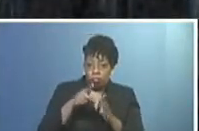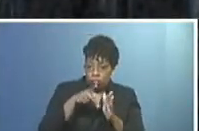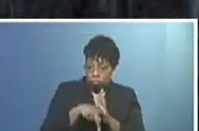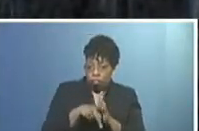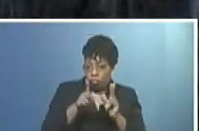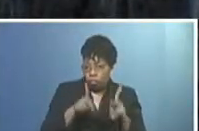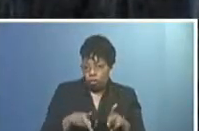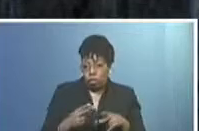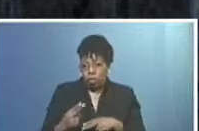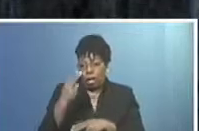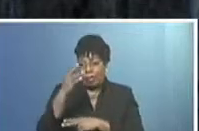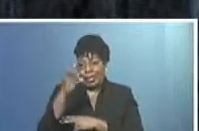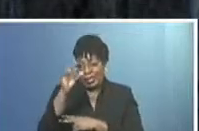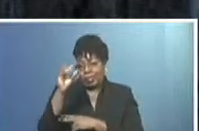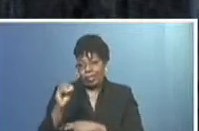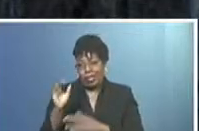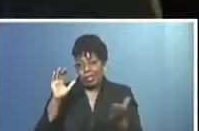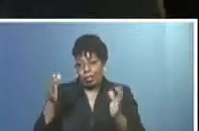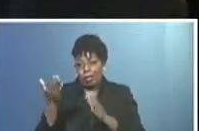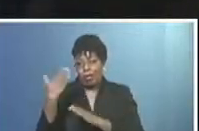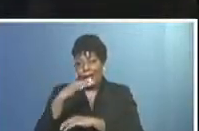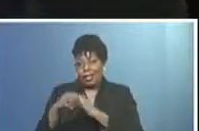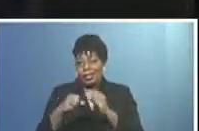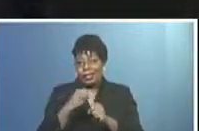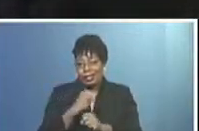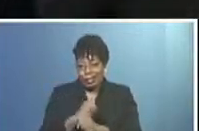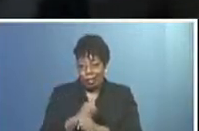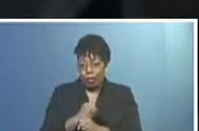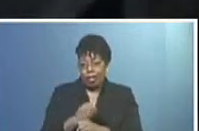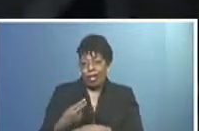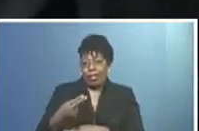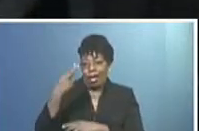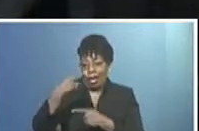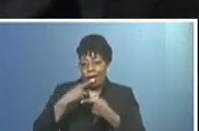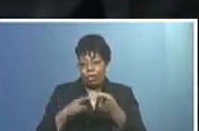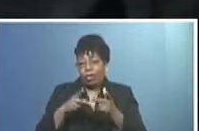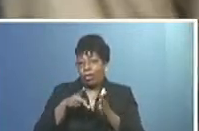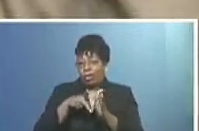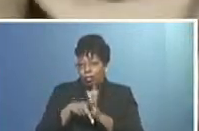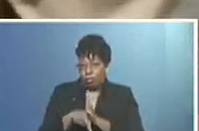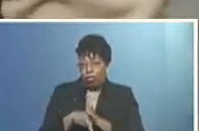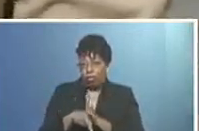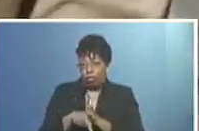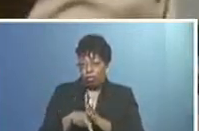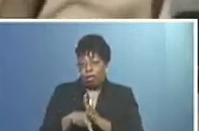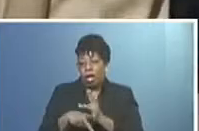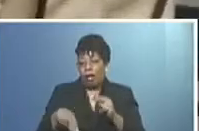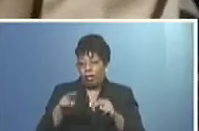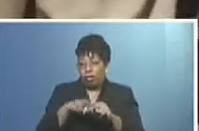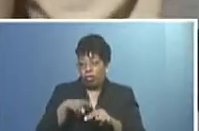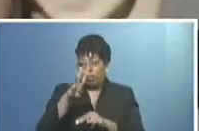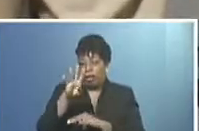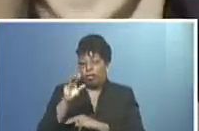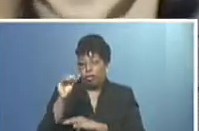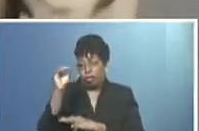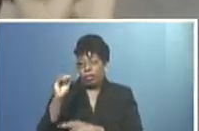year as compared to last year. Among them, the high rate of murder, up by more than